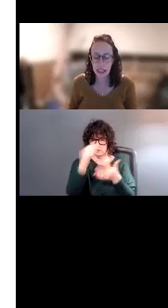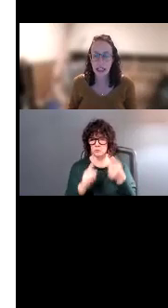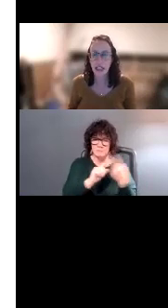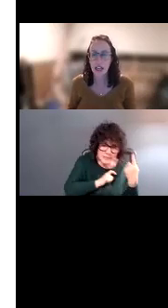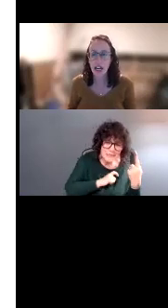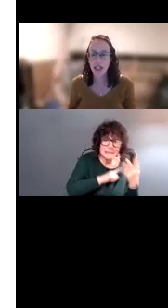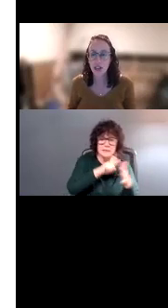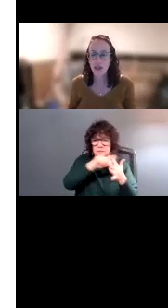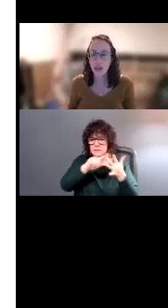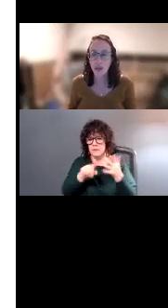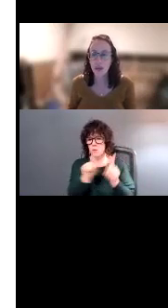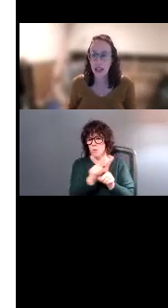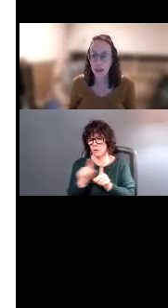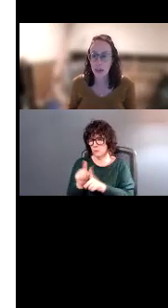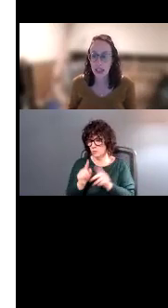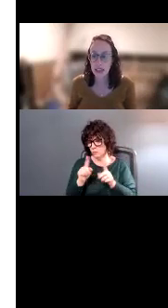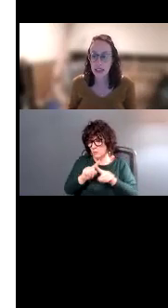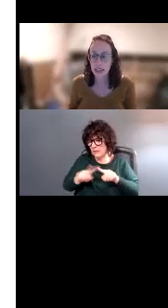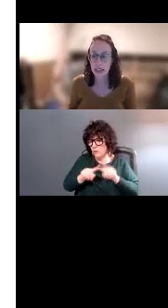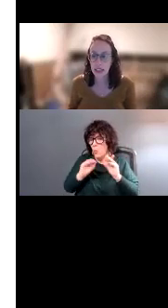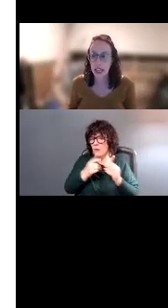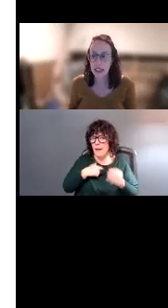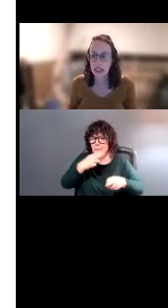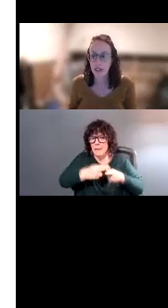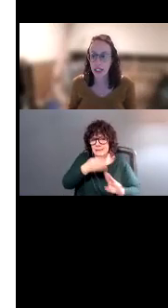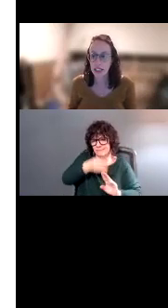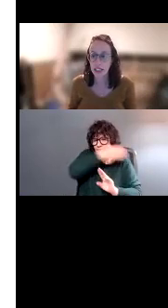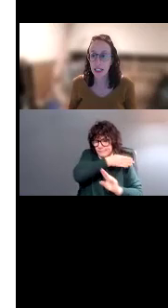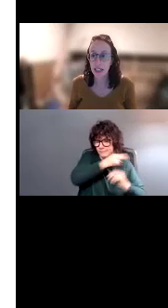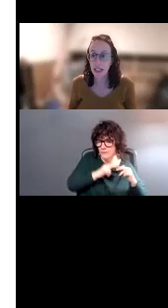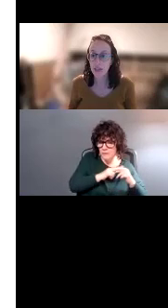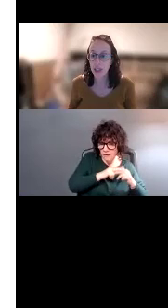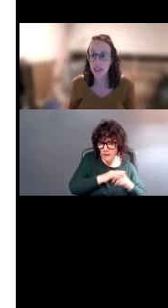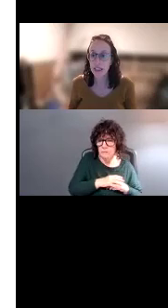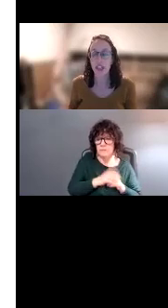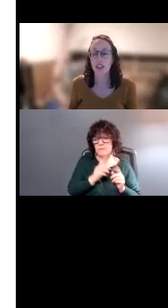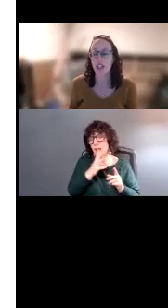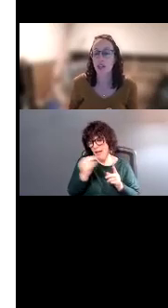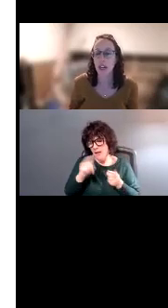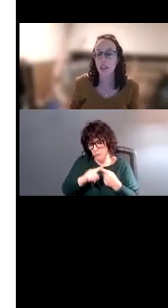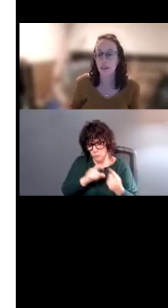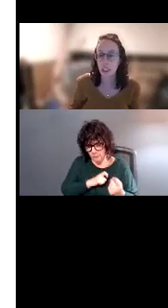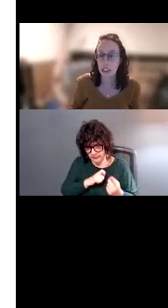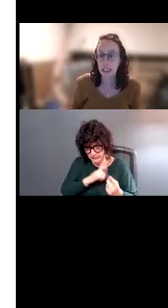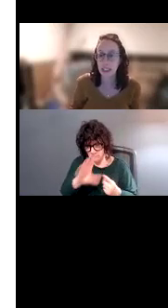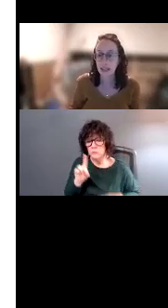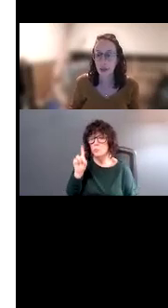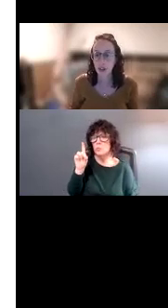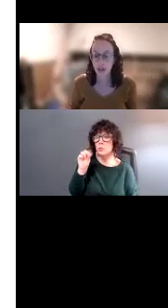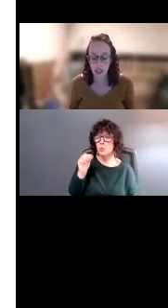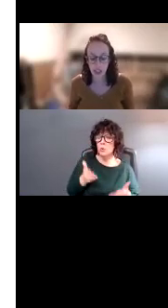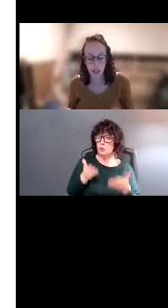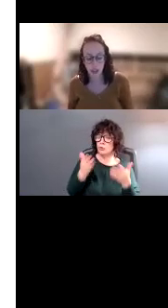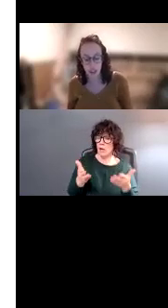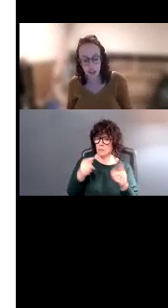police. I do recommend in cases of identity theft, considering credit freezes